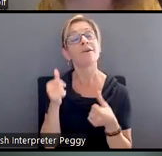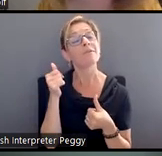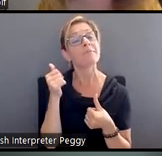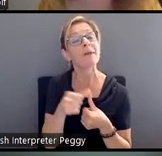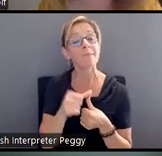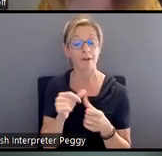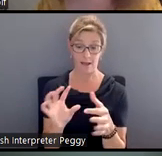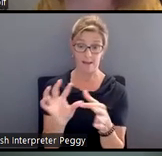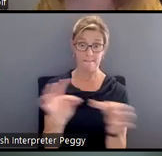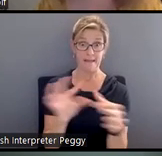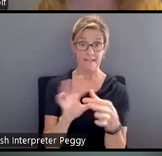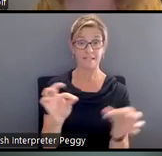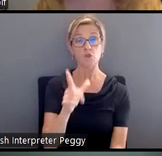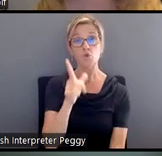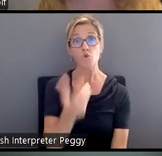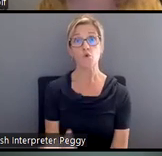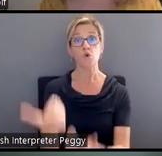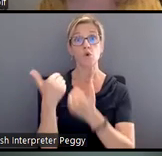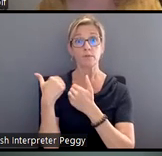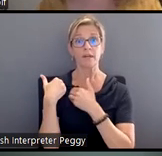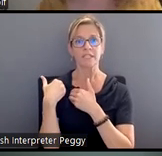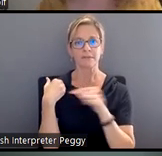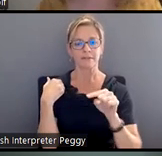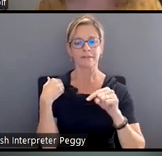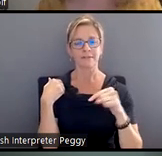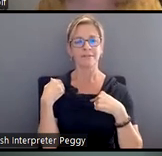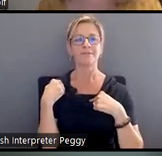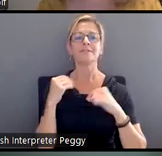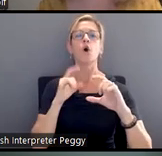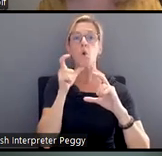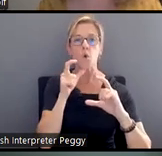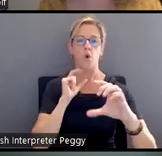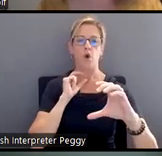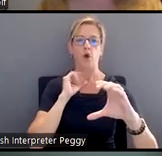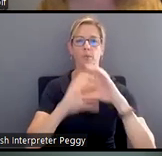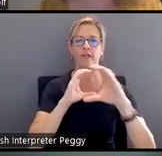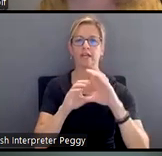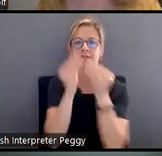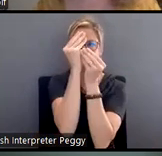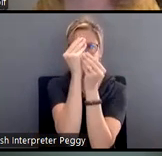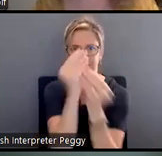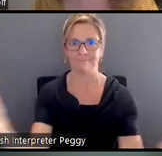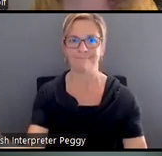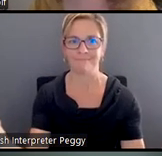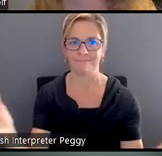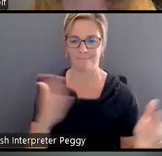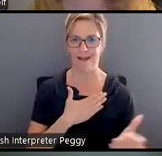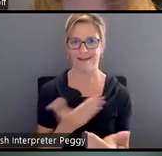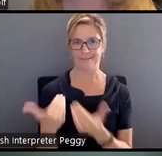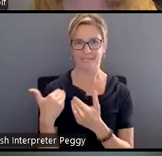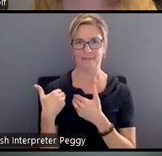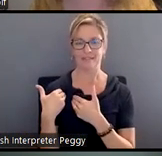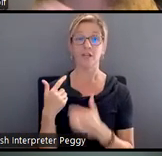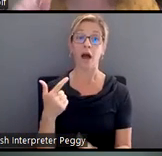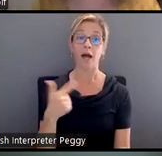for the message rests with the communicator. And it's up to, if I'm the communicator, it's up to